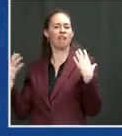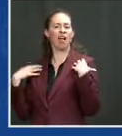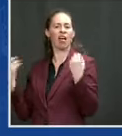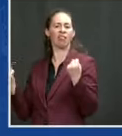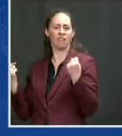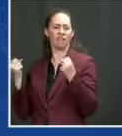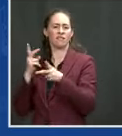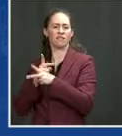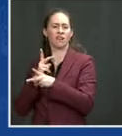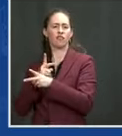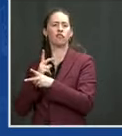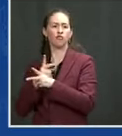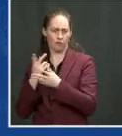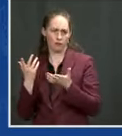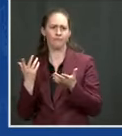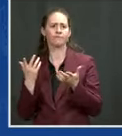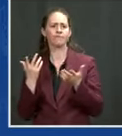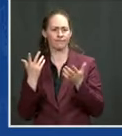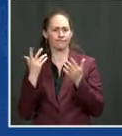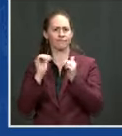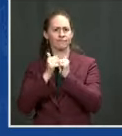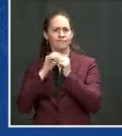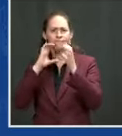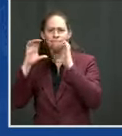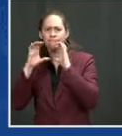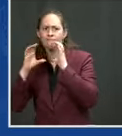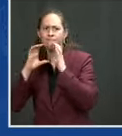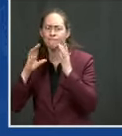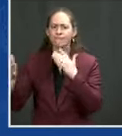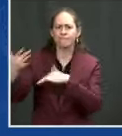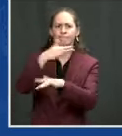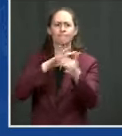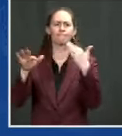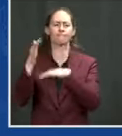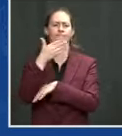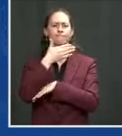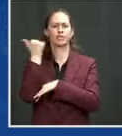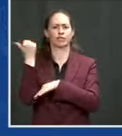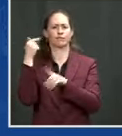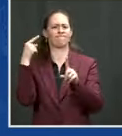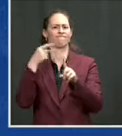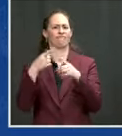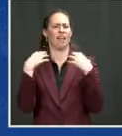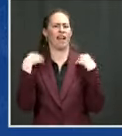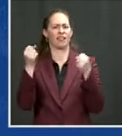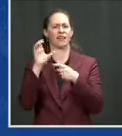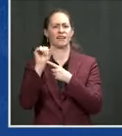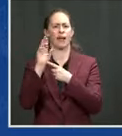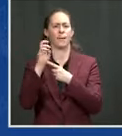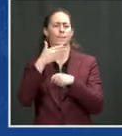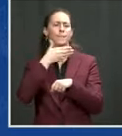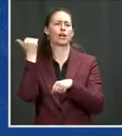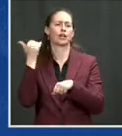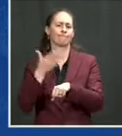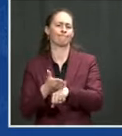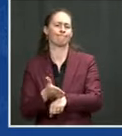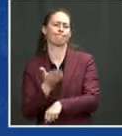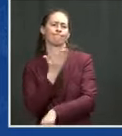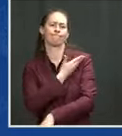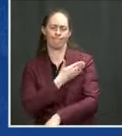people with basic healthcare. And there's new science going on right now about the MRNA, you know,